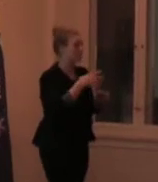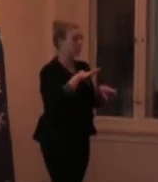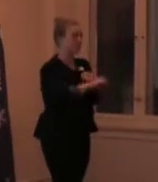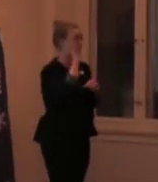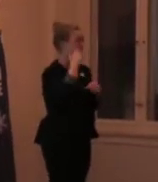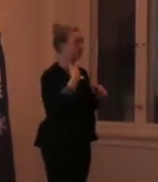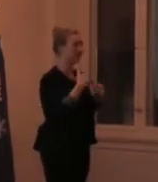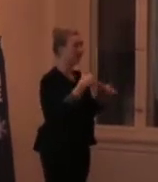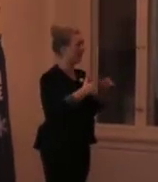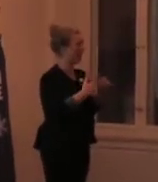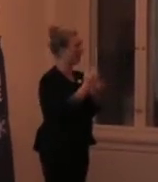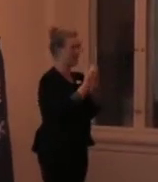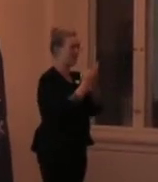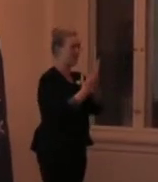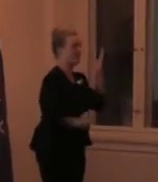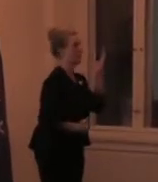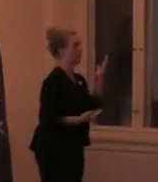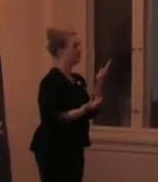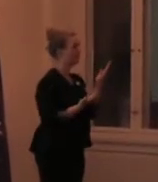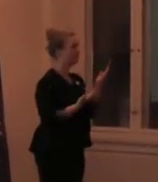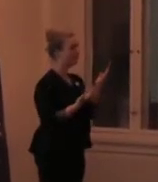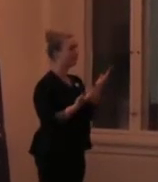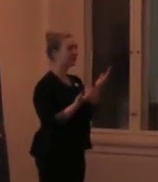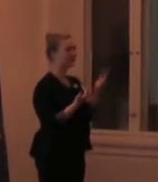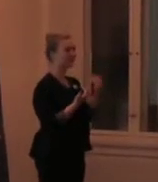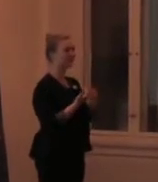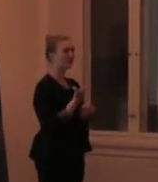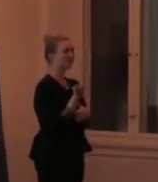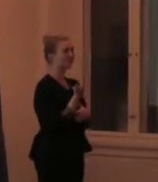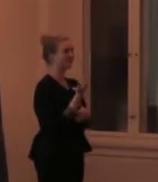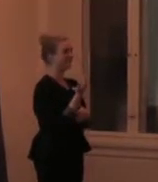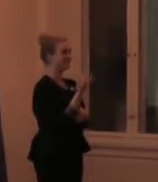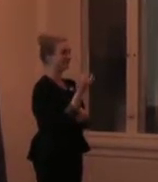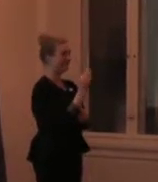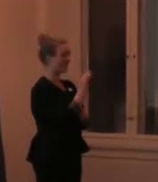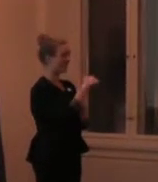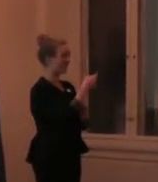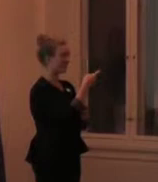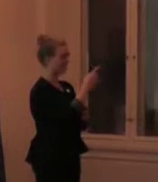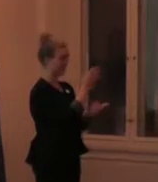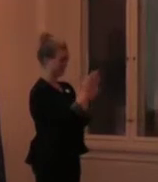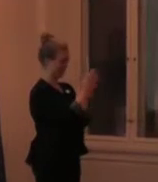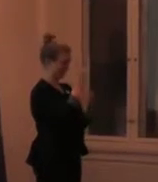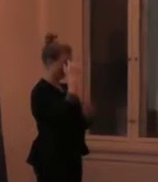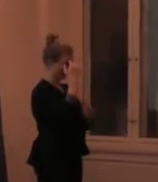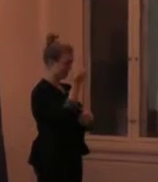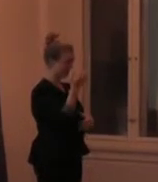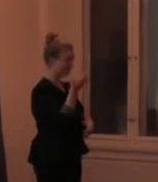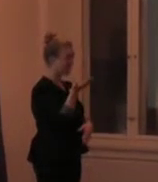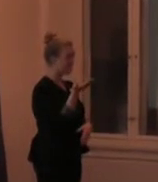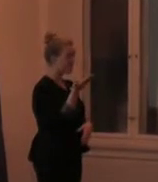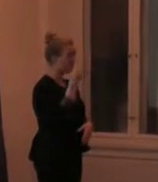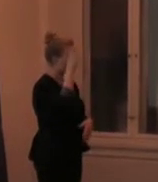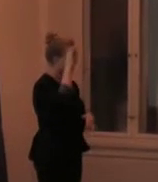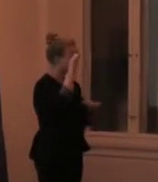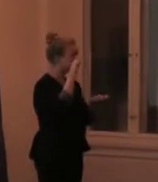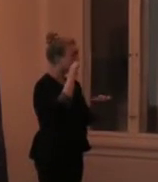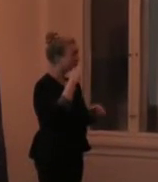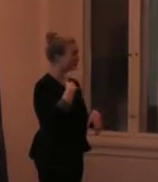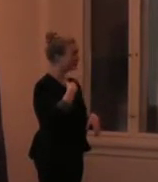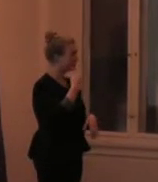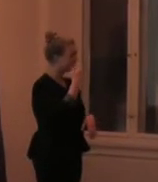So it's funny for me that the UN would actually believe what the Iraqi government is saying.